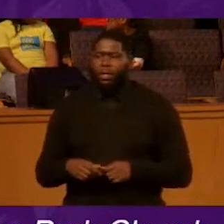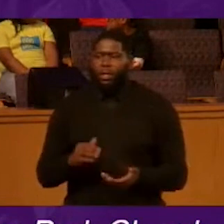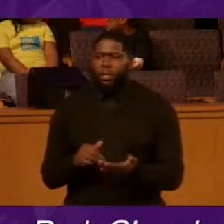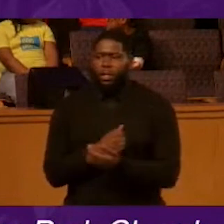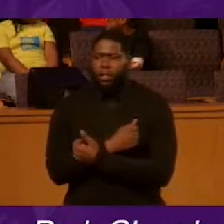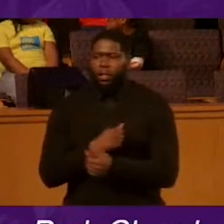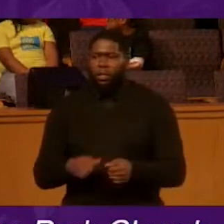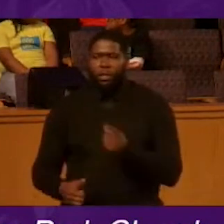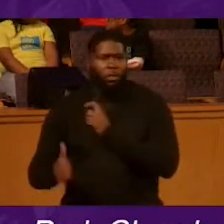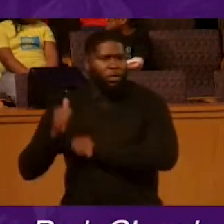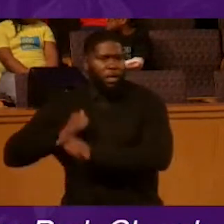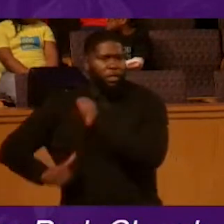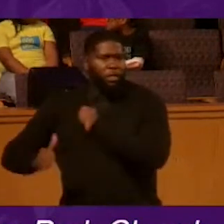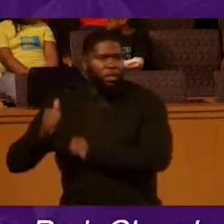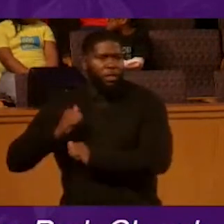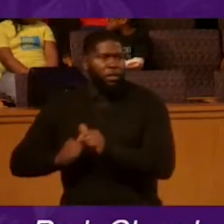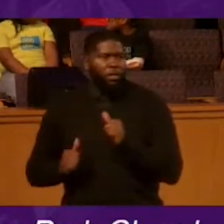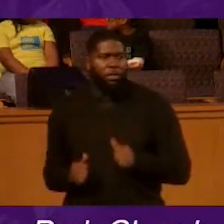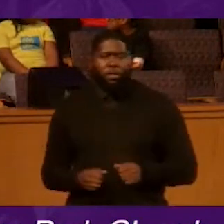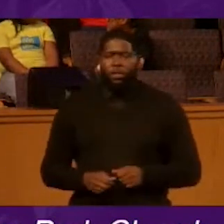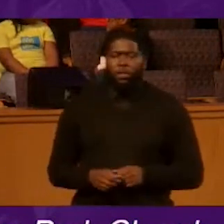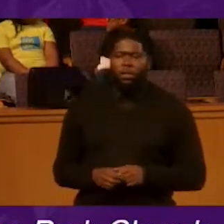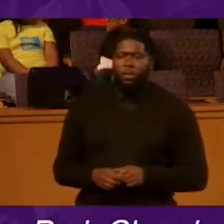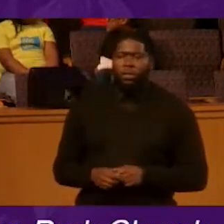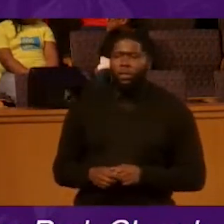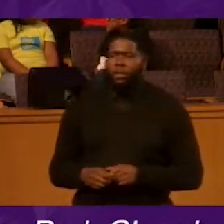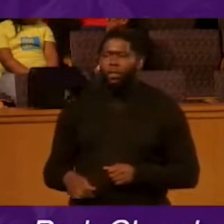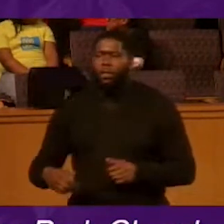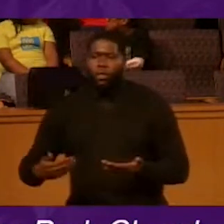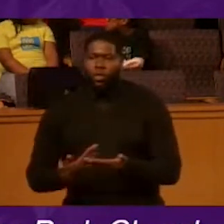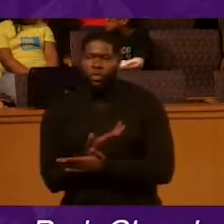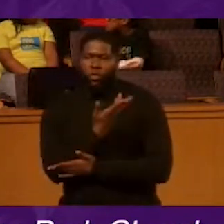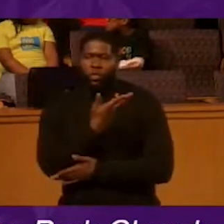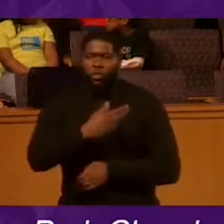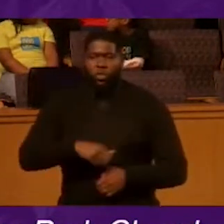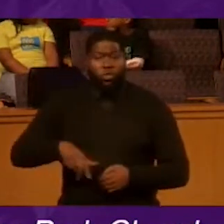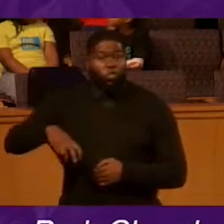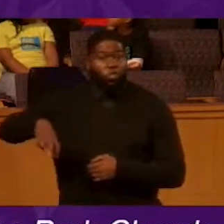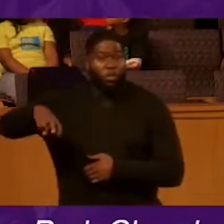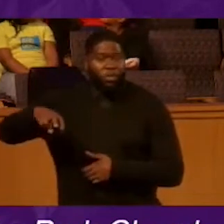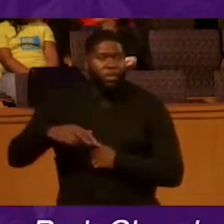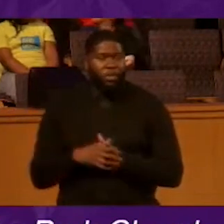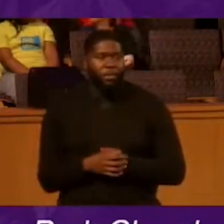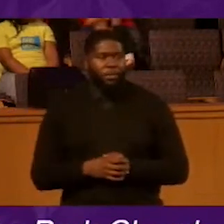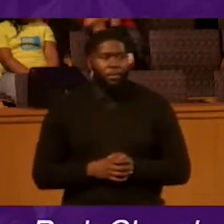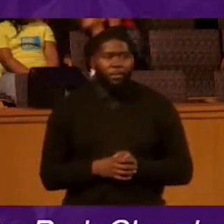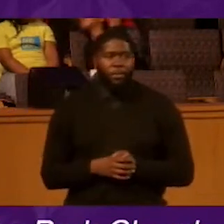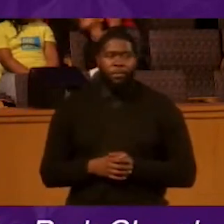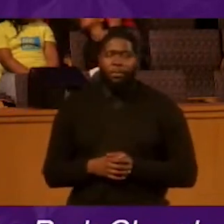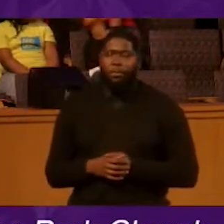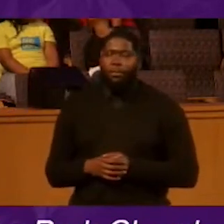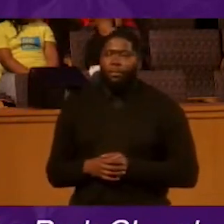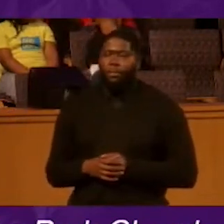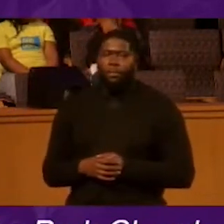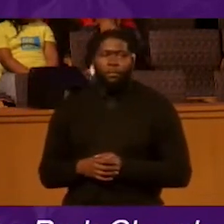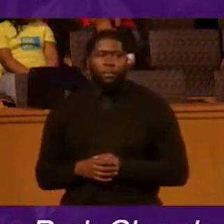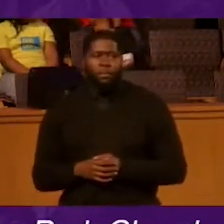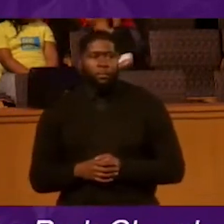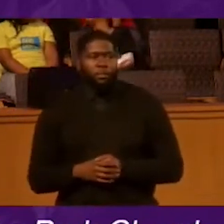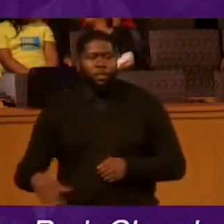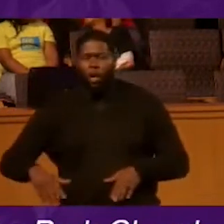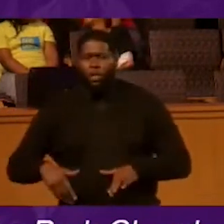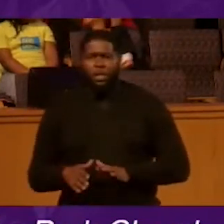Any new trips or any skydiving, parasailing, snorkeling? All of that